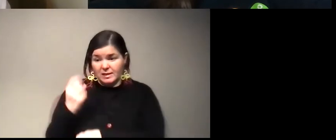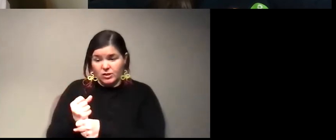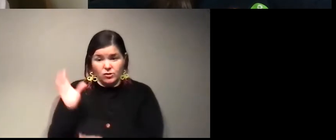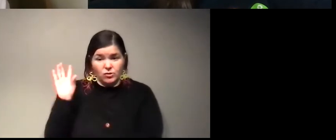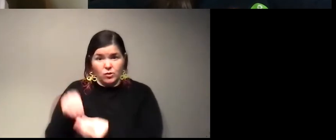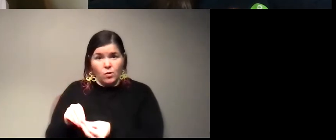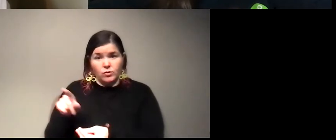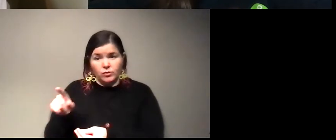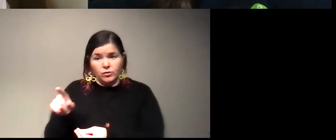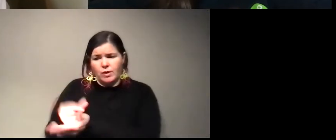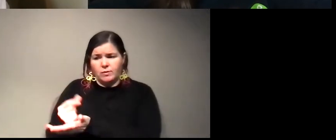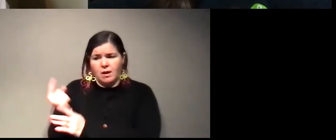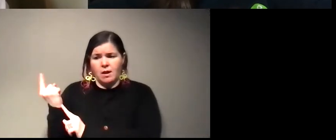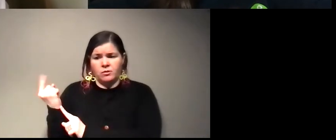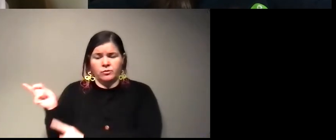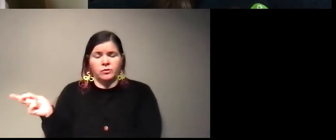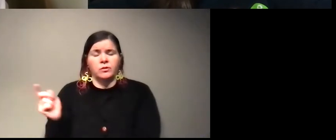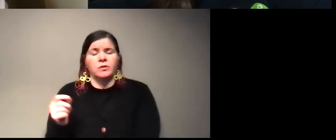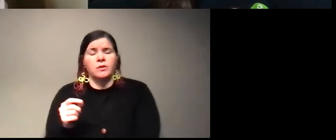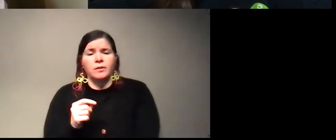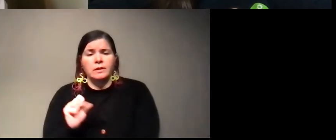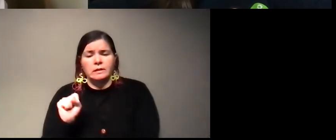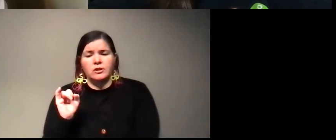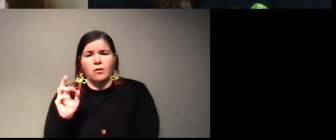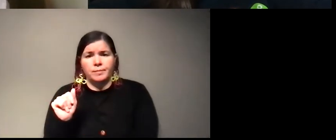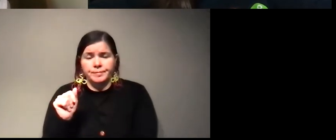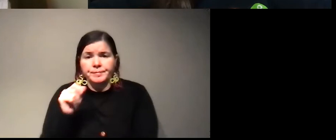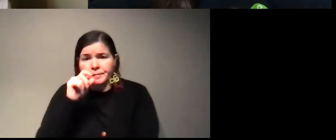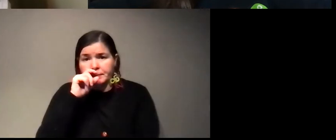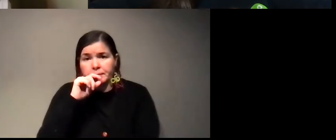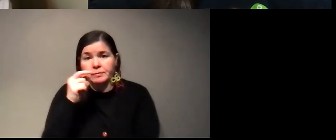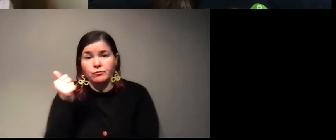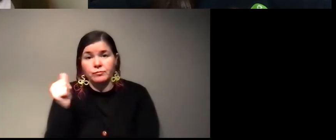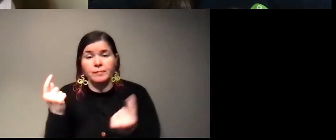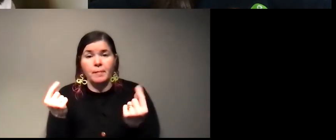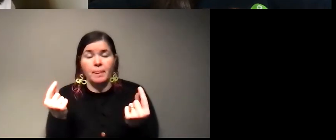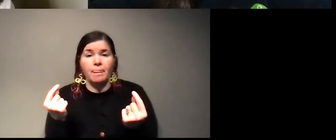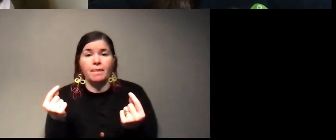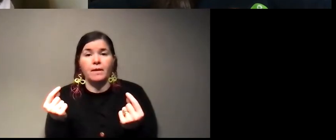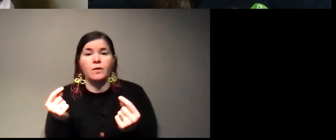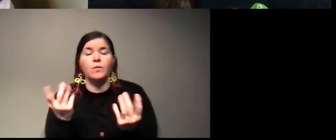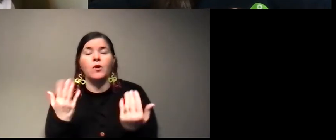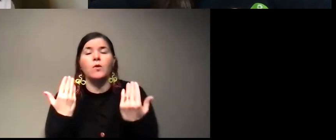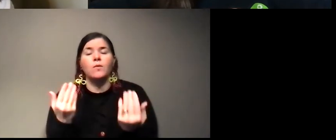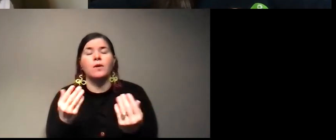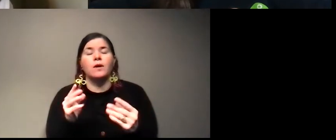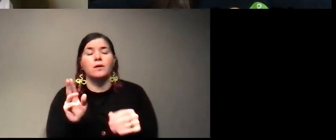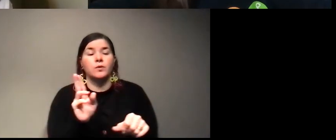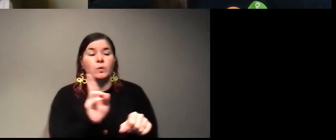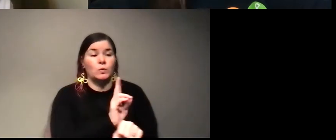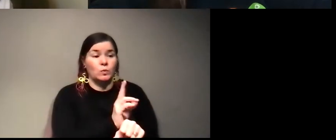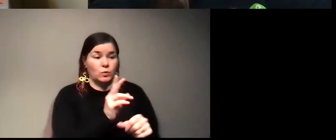she graduated last year. And really what we're trying to do now is actually apply it for medical